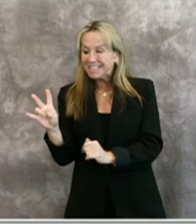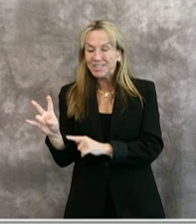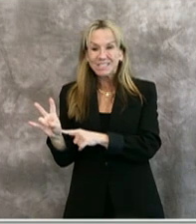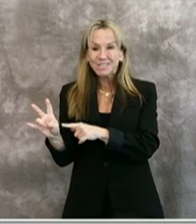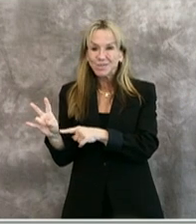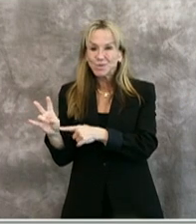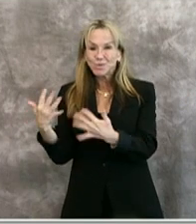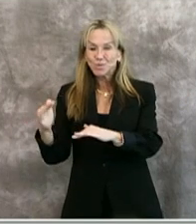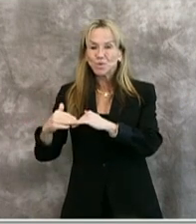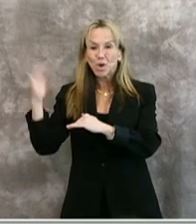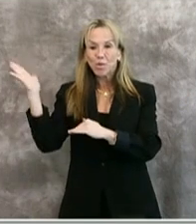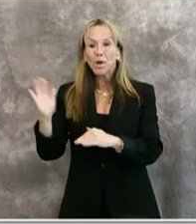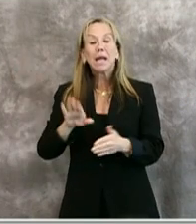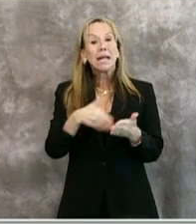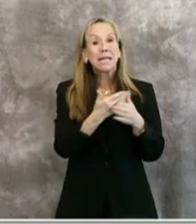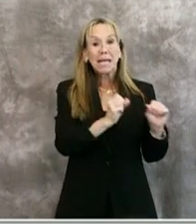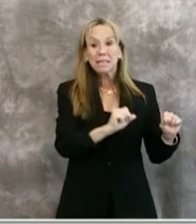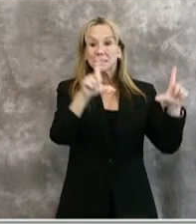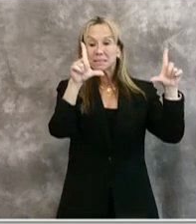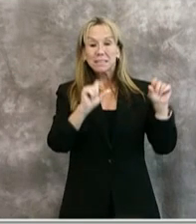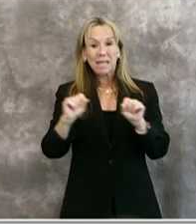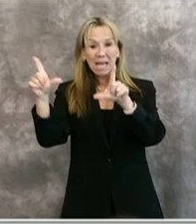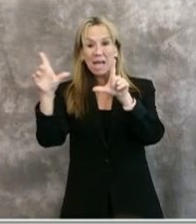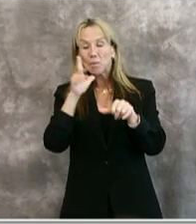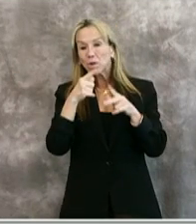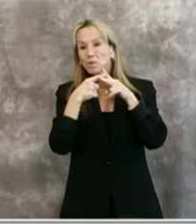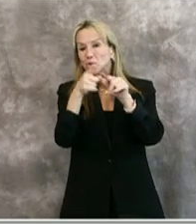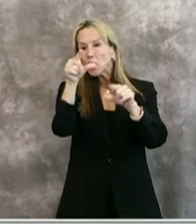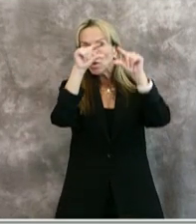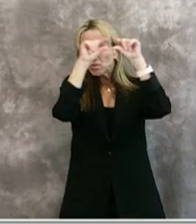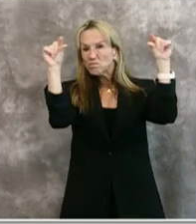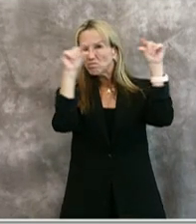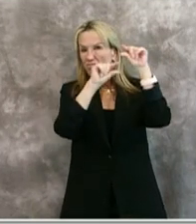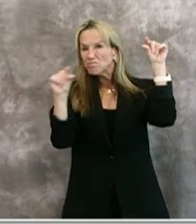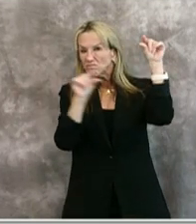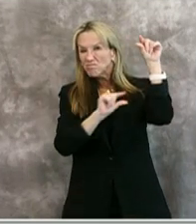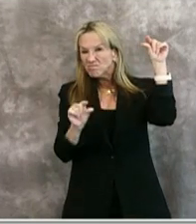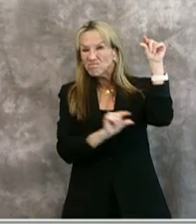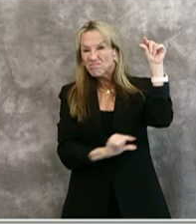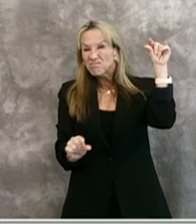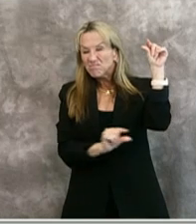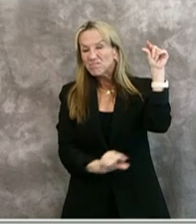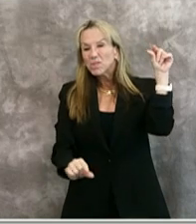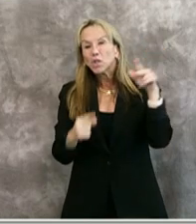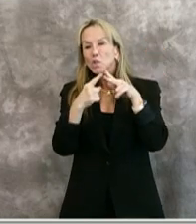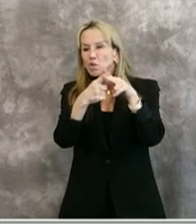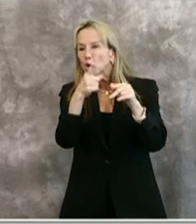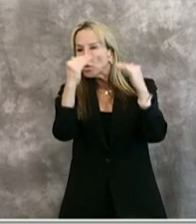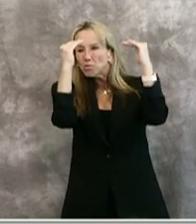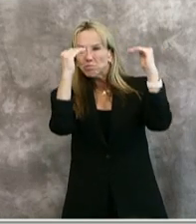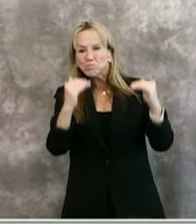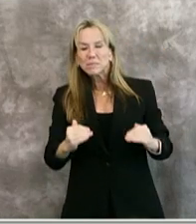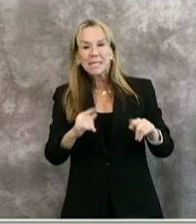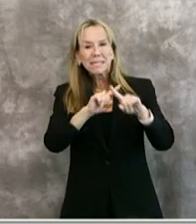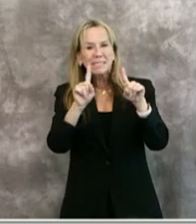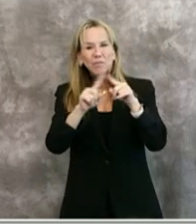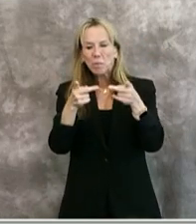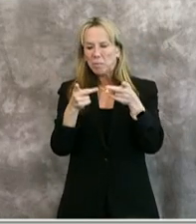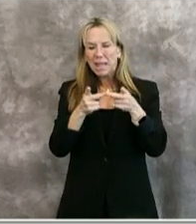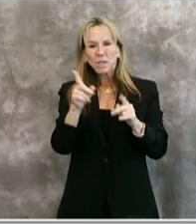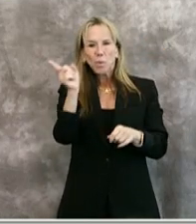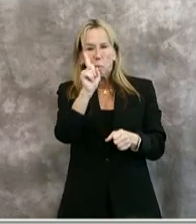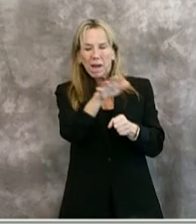breaks out, and actually the next 2 slides, this one as well as this one, thank you. It shows the various settings